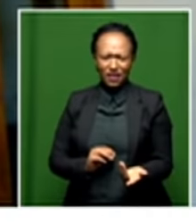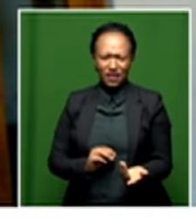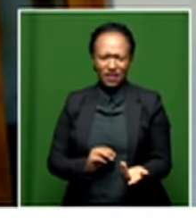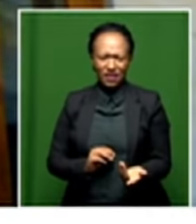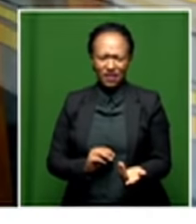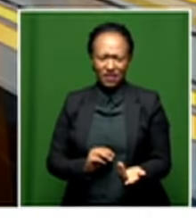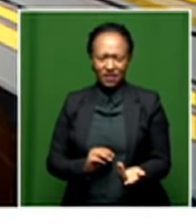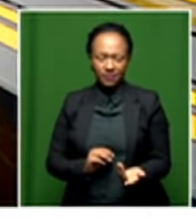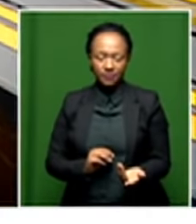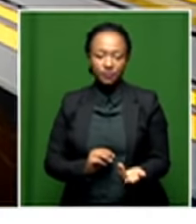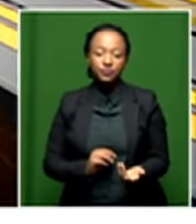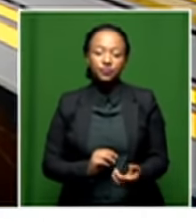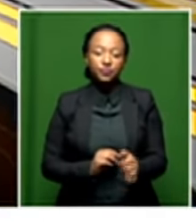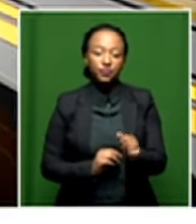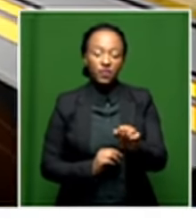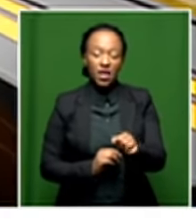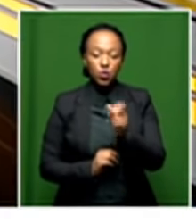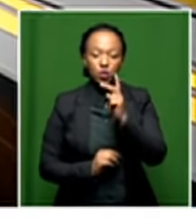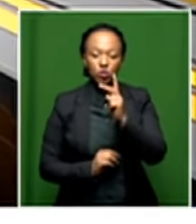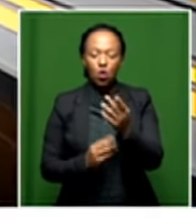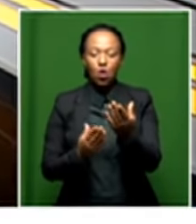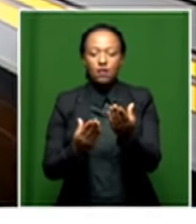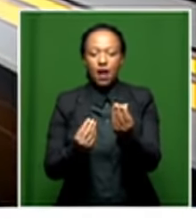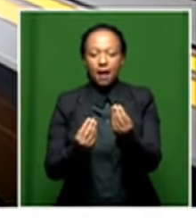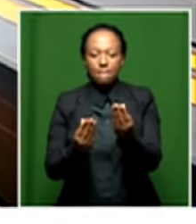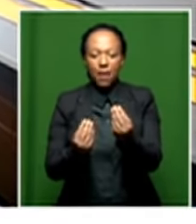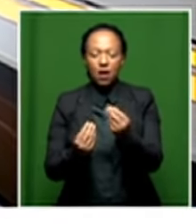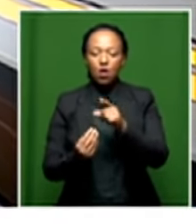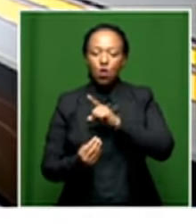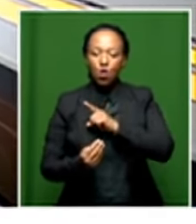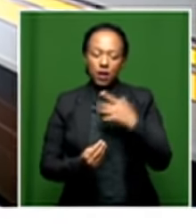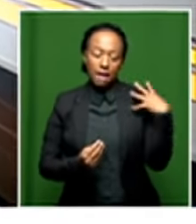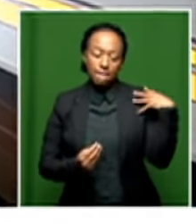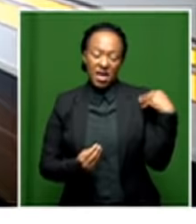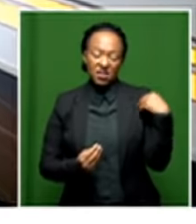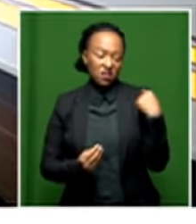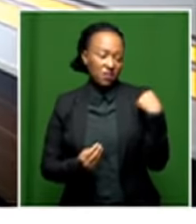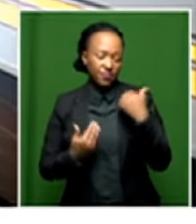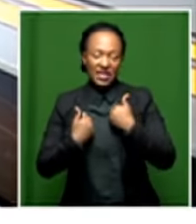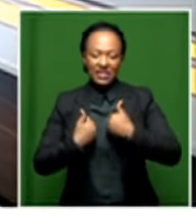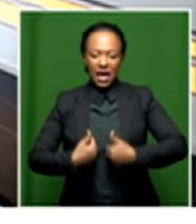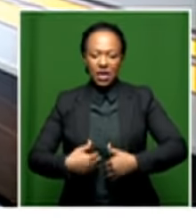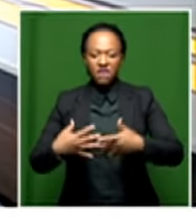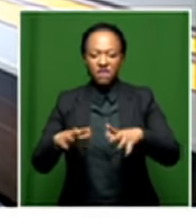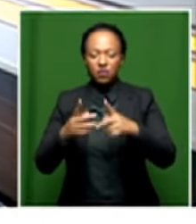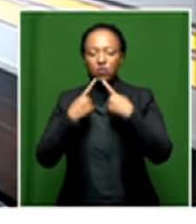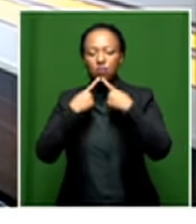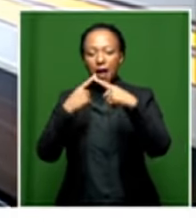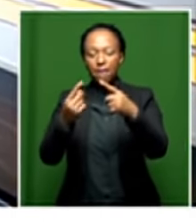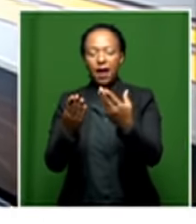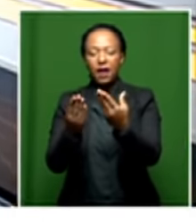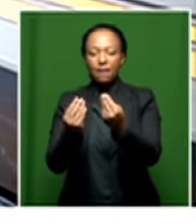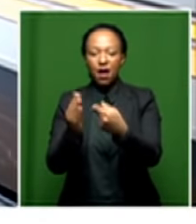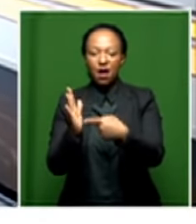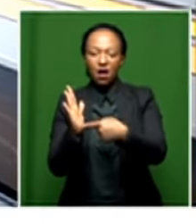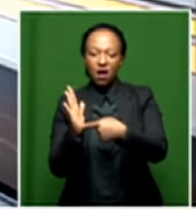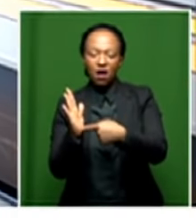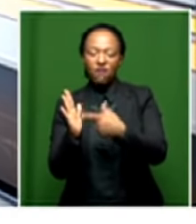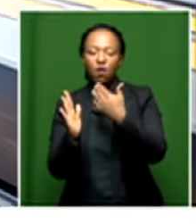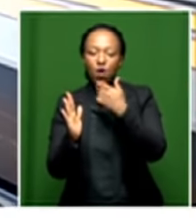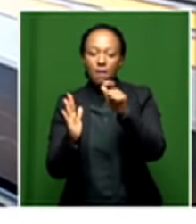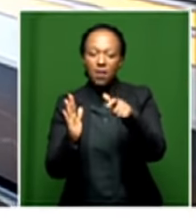You know, even the numbers that we saw when the minister announced it on Sunday night as to the amount of people that are going to be vaccinated, and but this was for